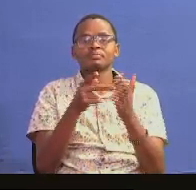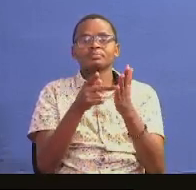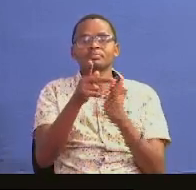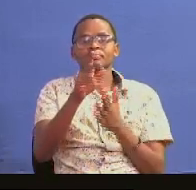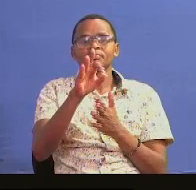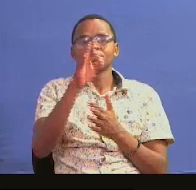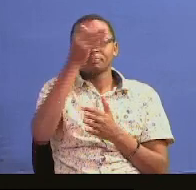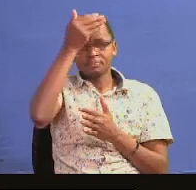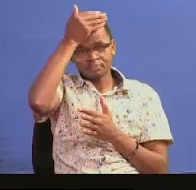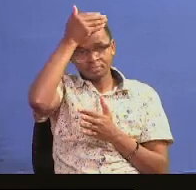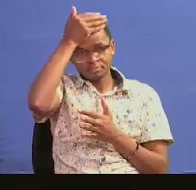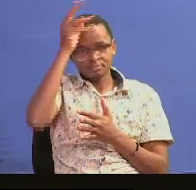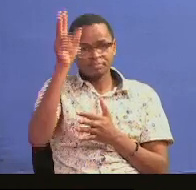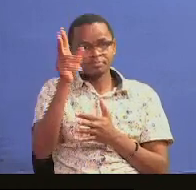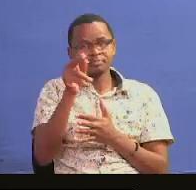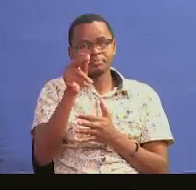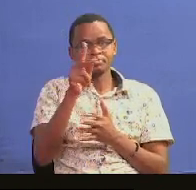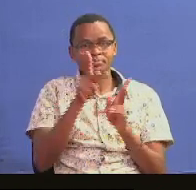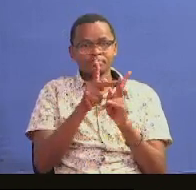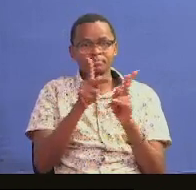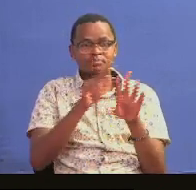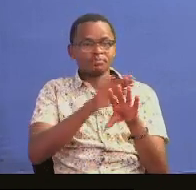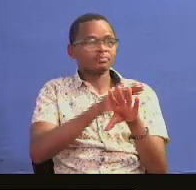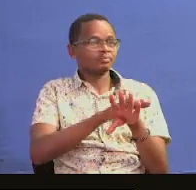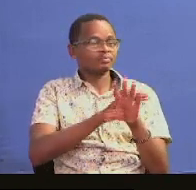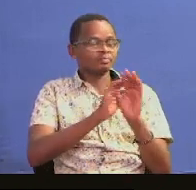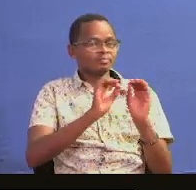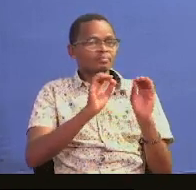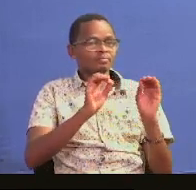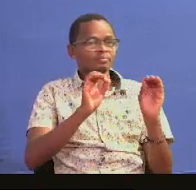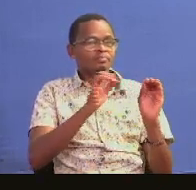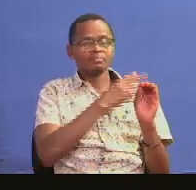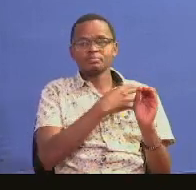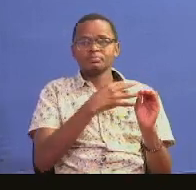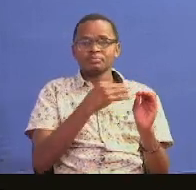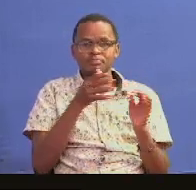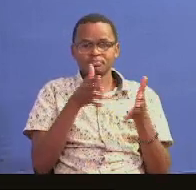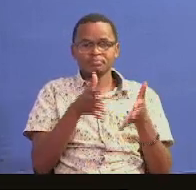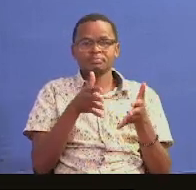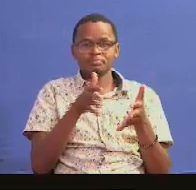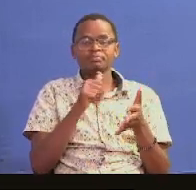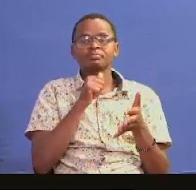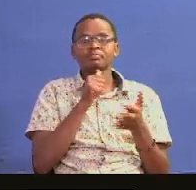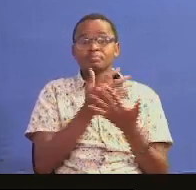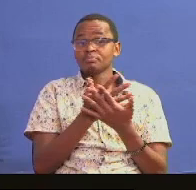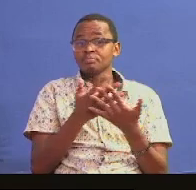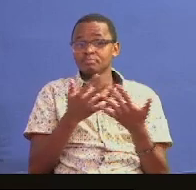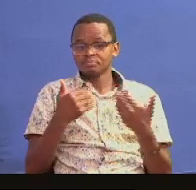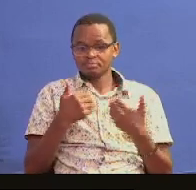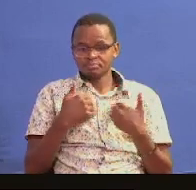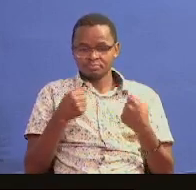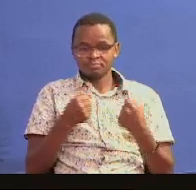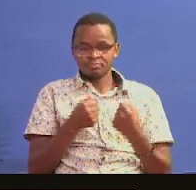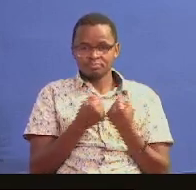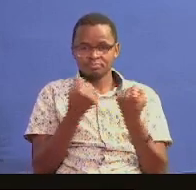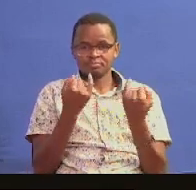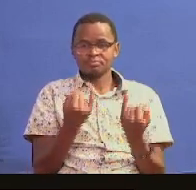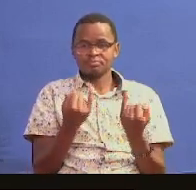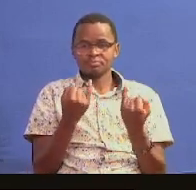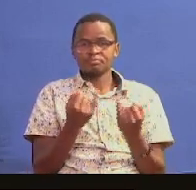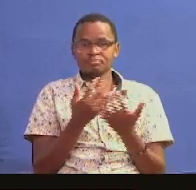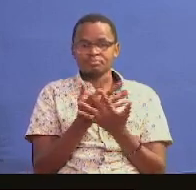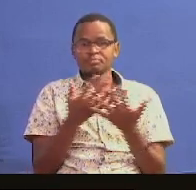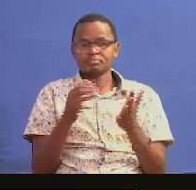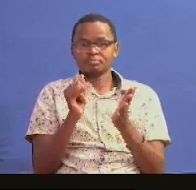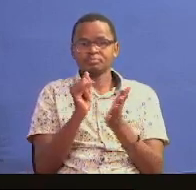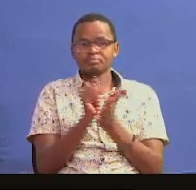remuneration for the nurses has not been very, very good. And this is not something that has happened right now.